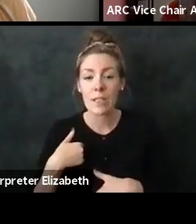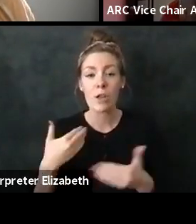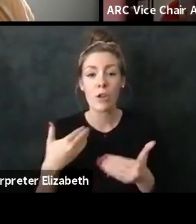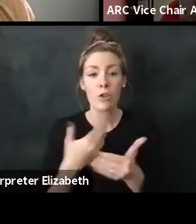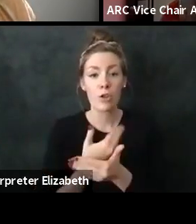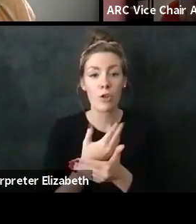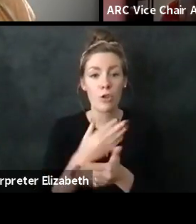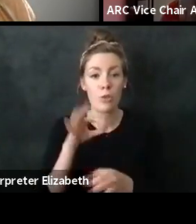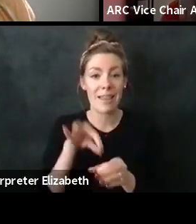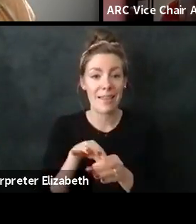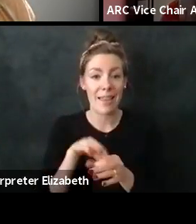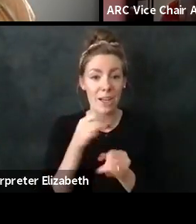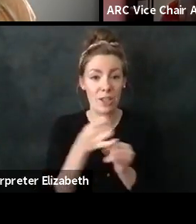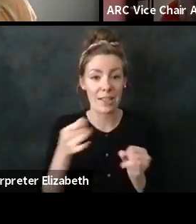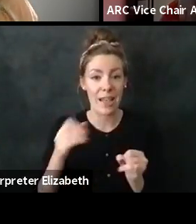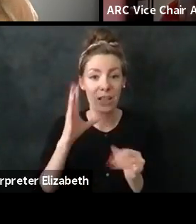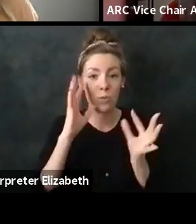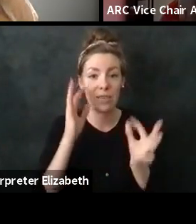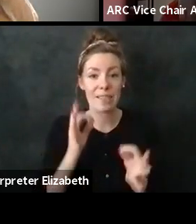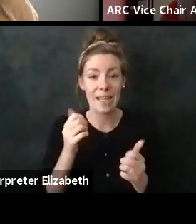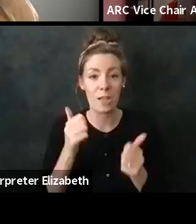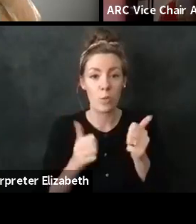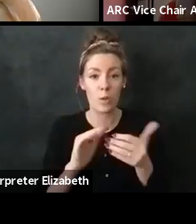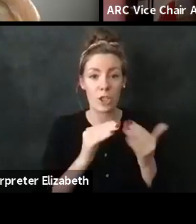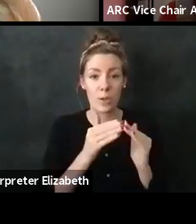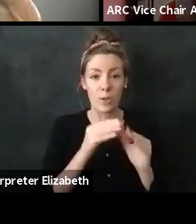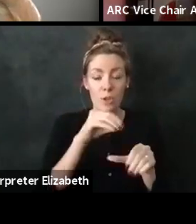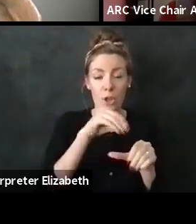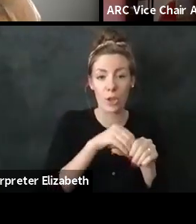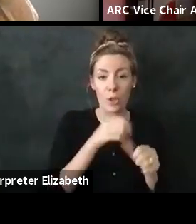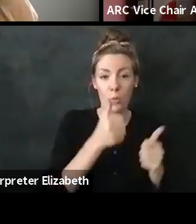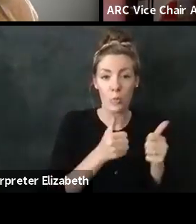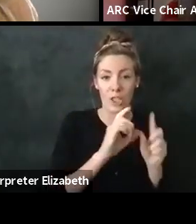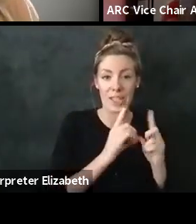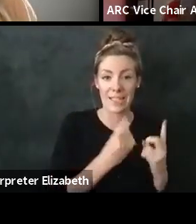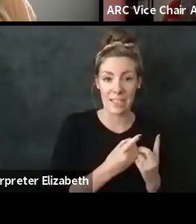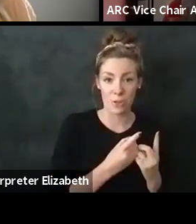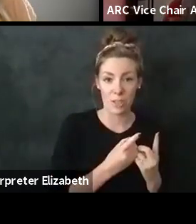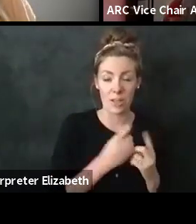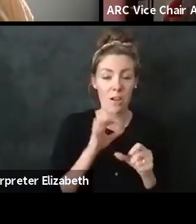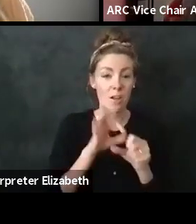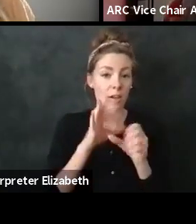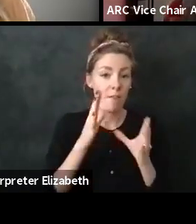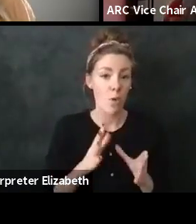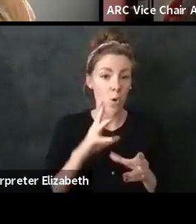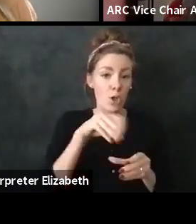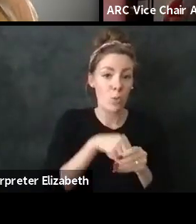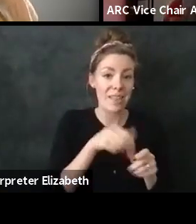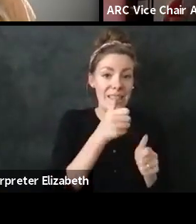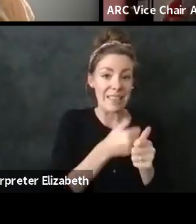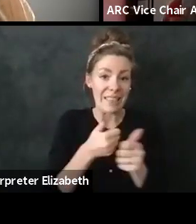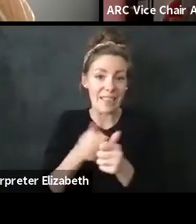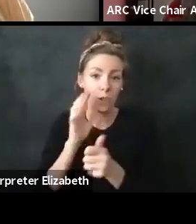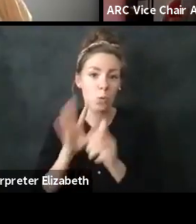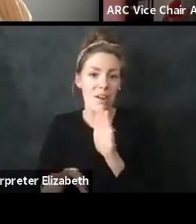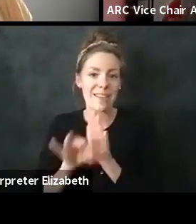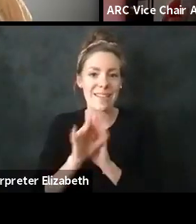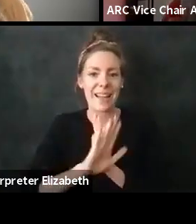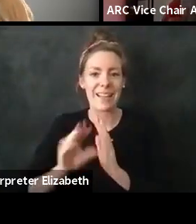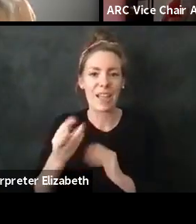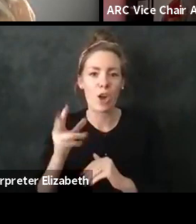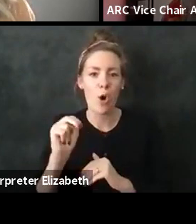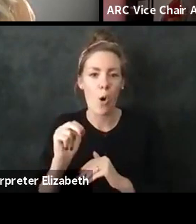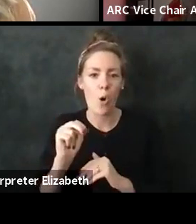will determine which communities are placed in each supervisorial district. And then the voters within each district will get to select one of their own as a